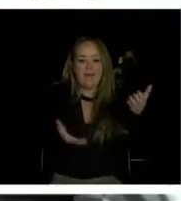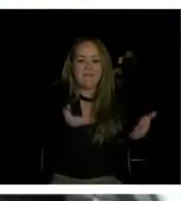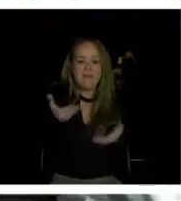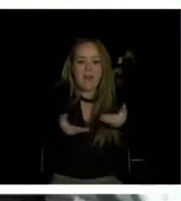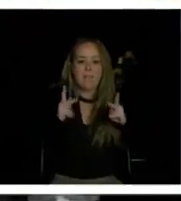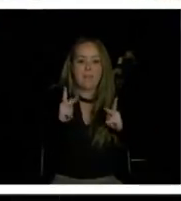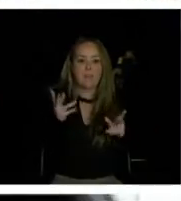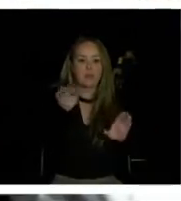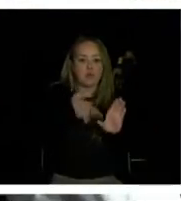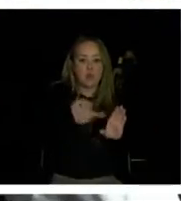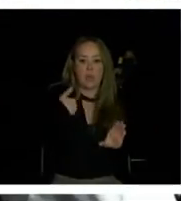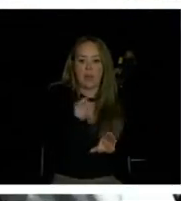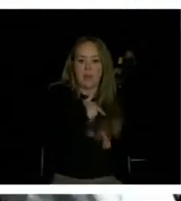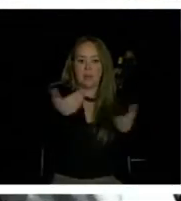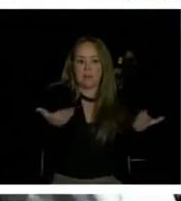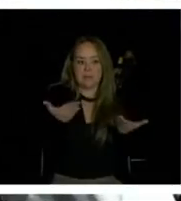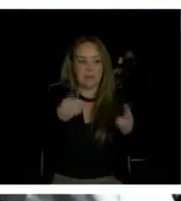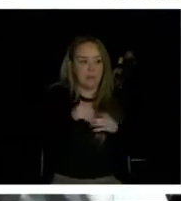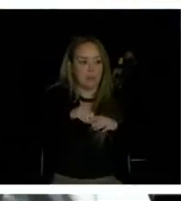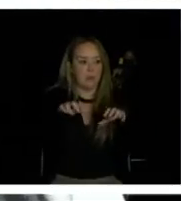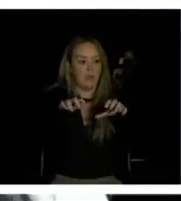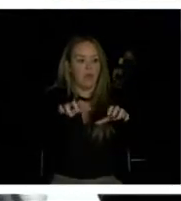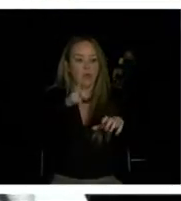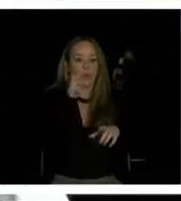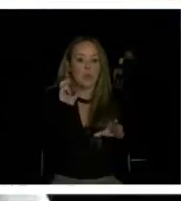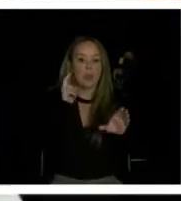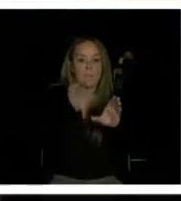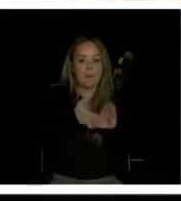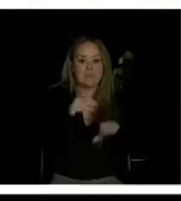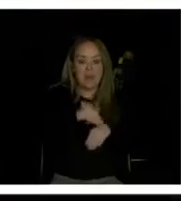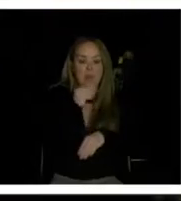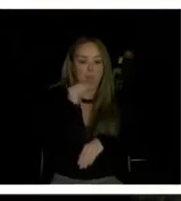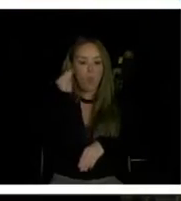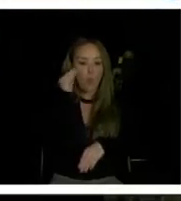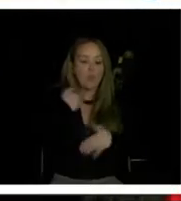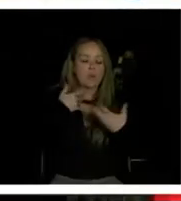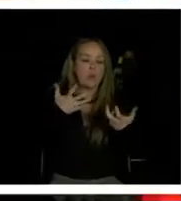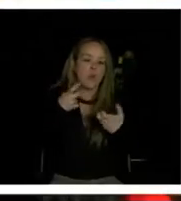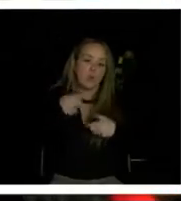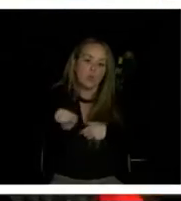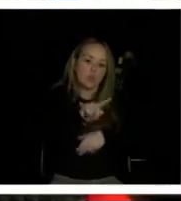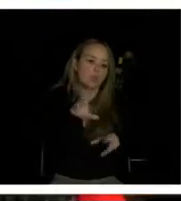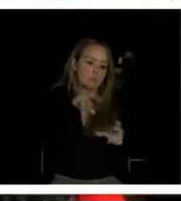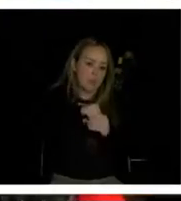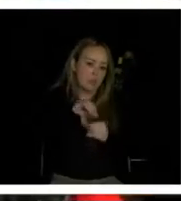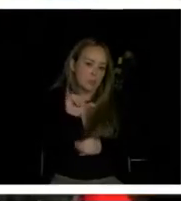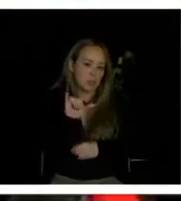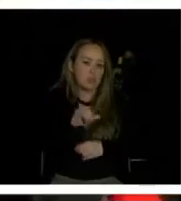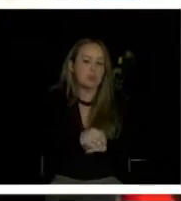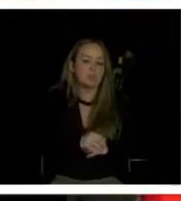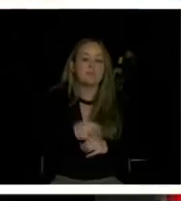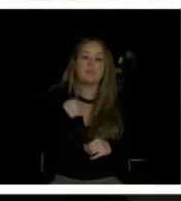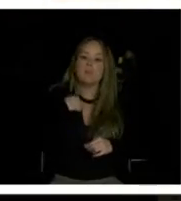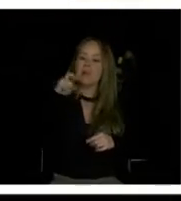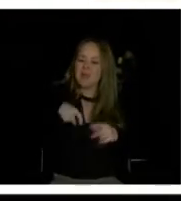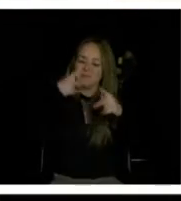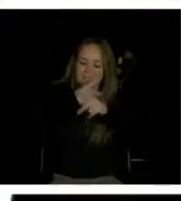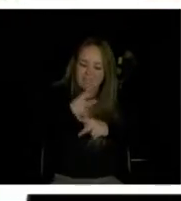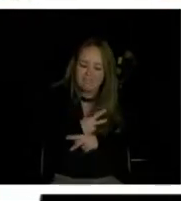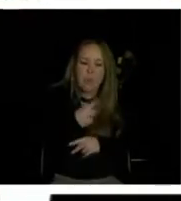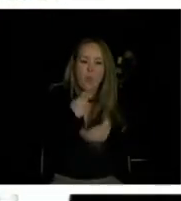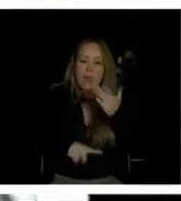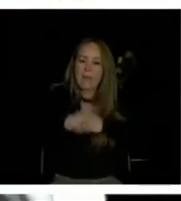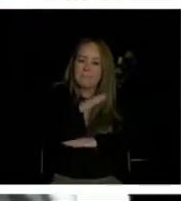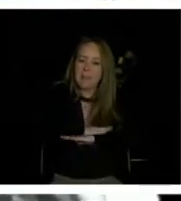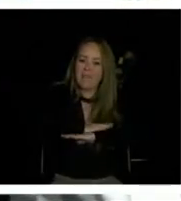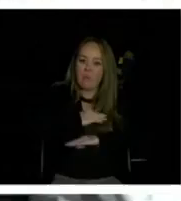join us in the gallery, and those of you who are participating at home, we wanted you to be engaged. So we had to figure out what